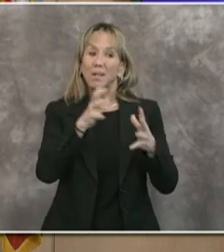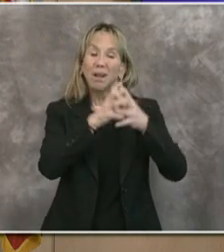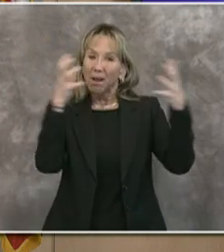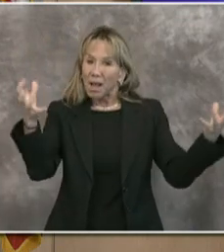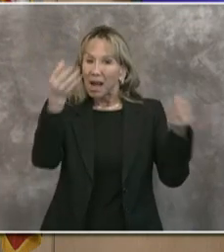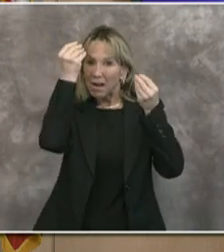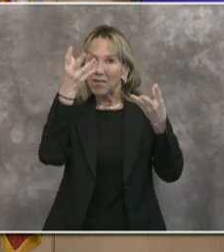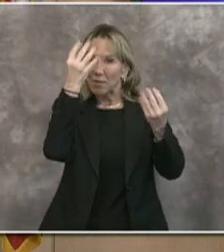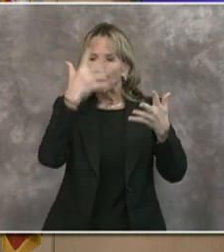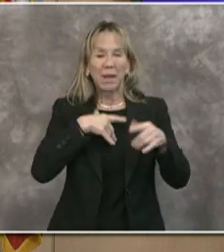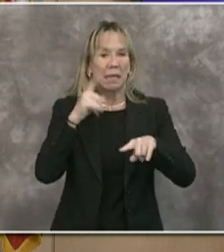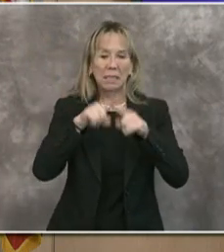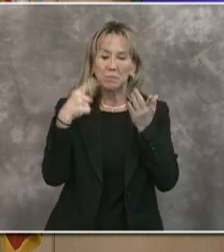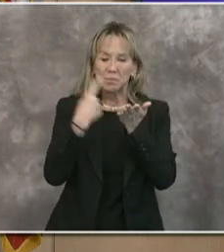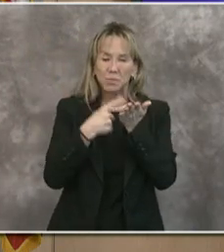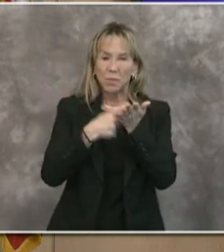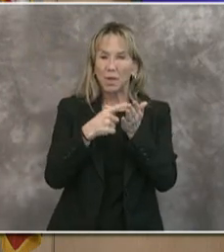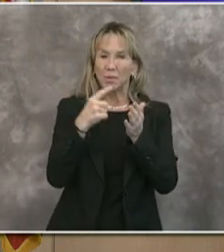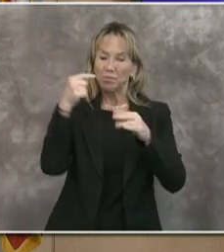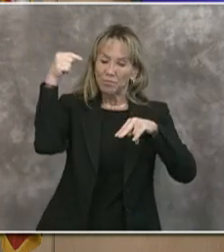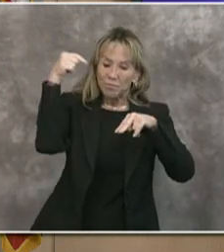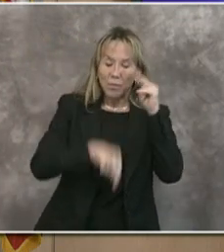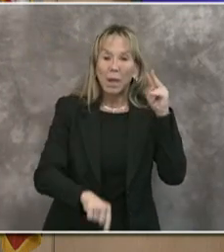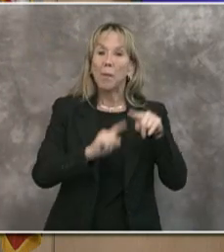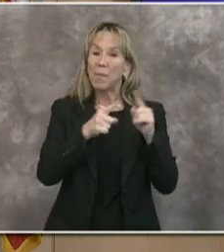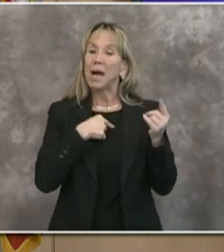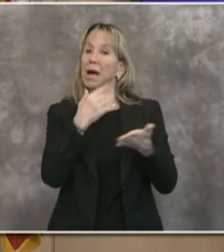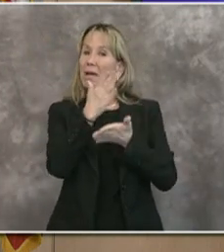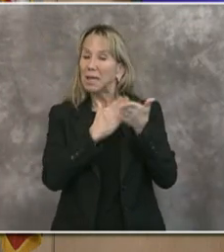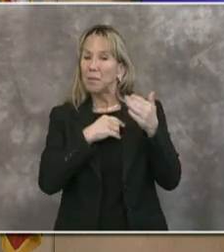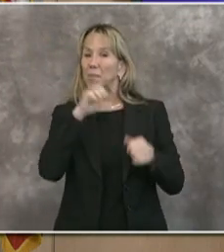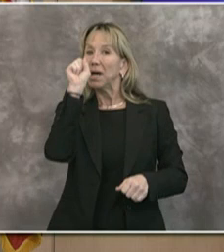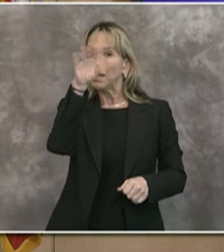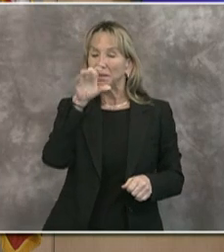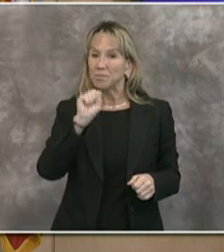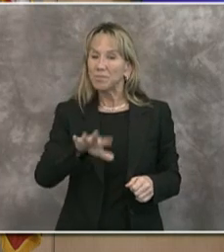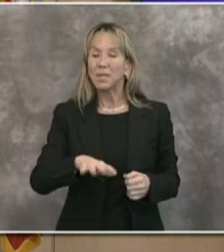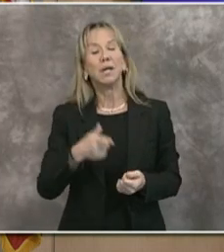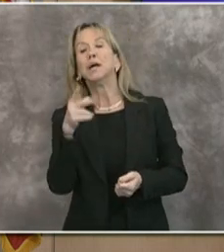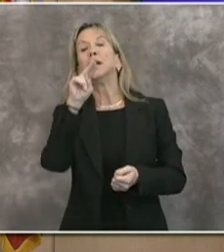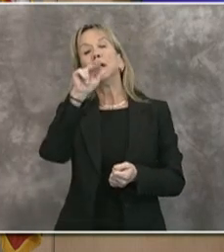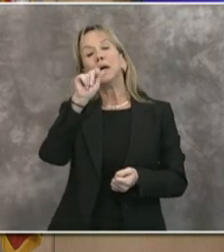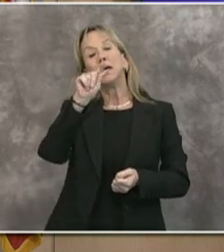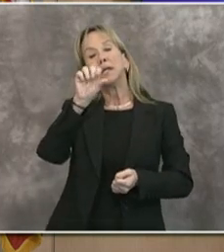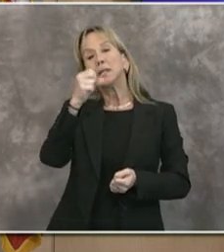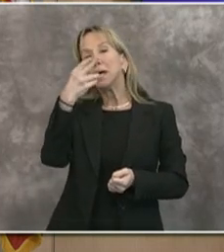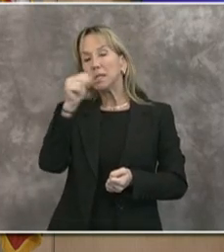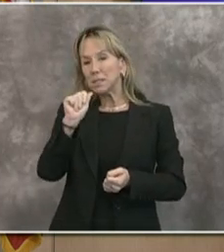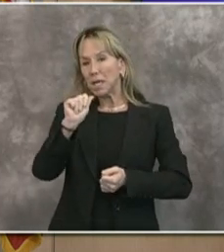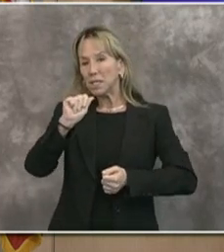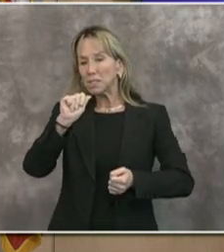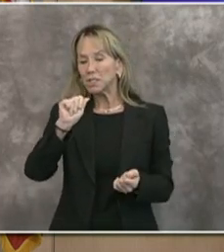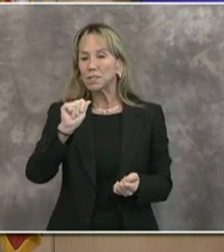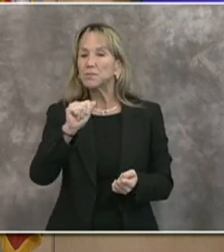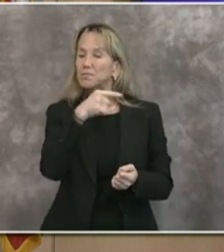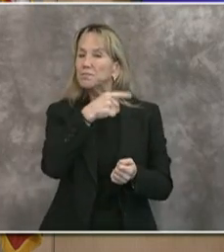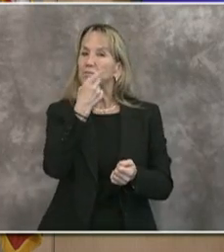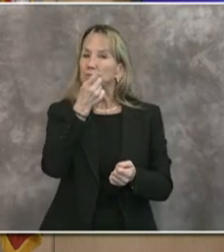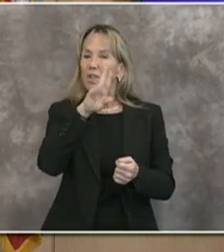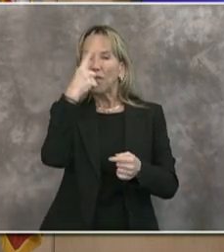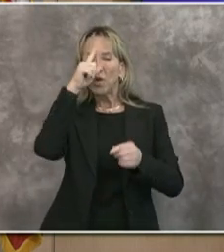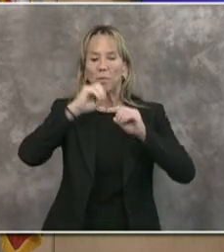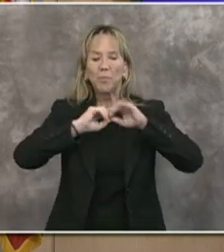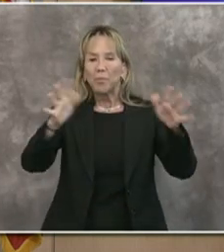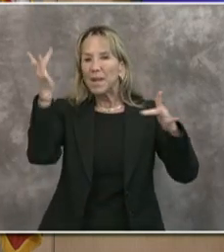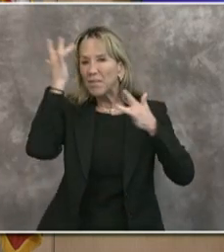of key points. Dr. Natasha Martin, who is an associate professor in the Division of Infectious